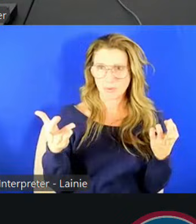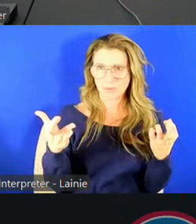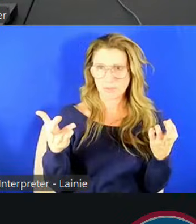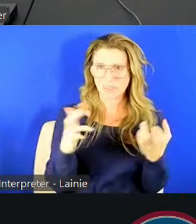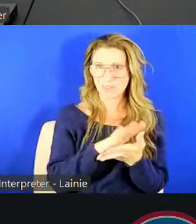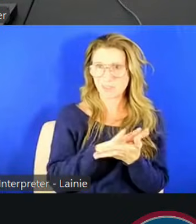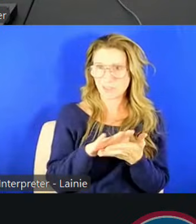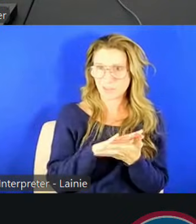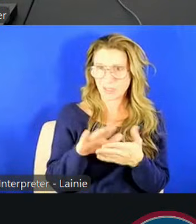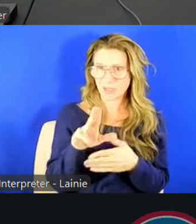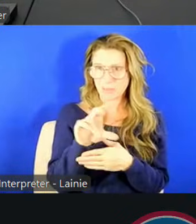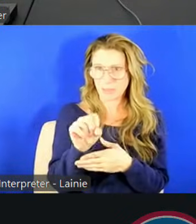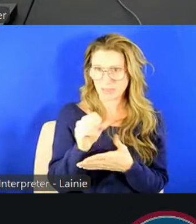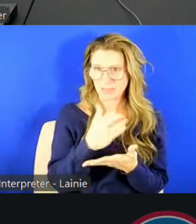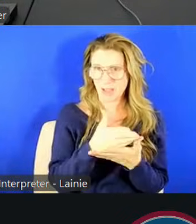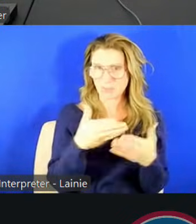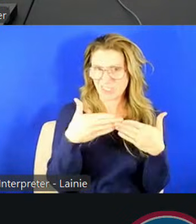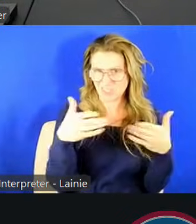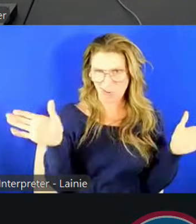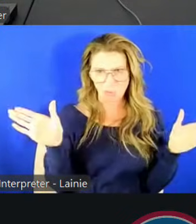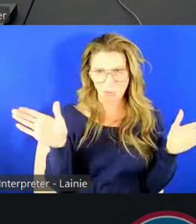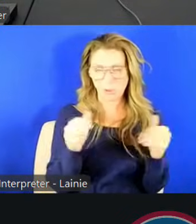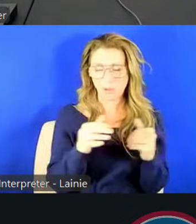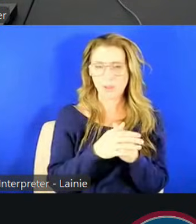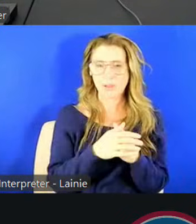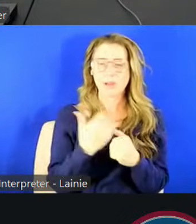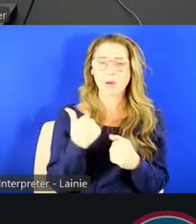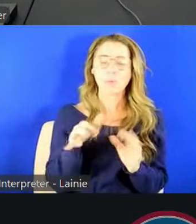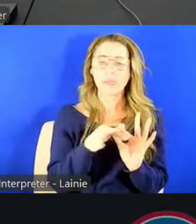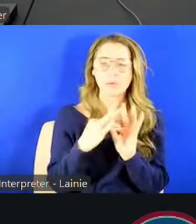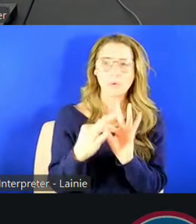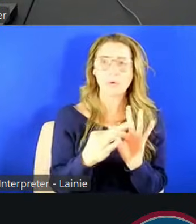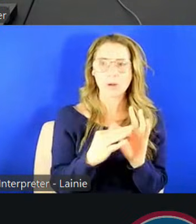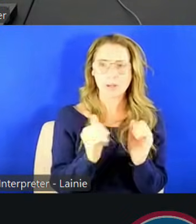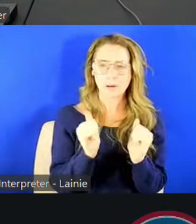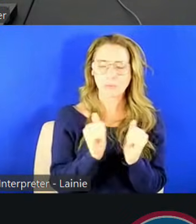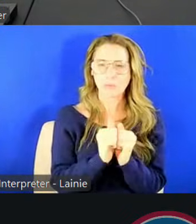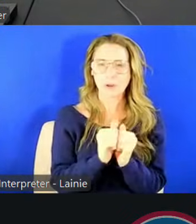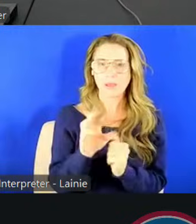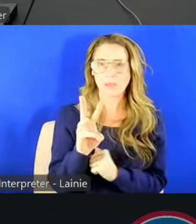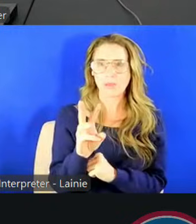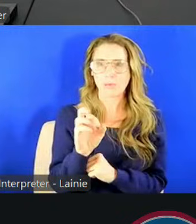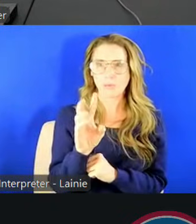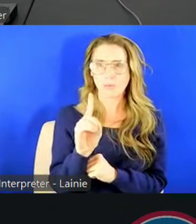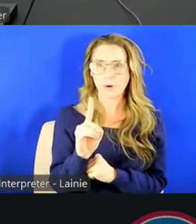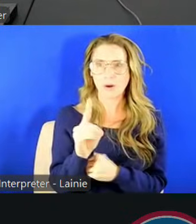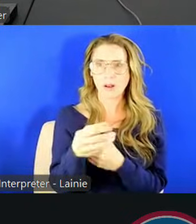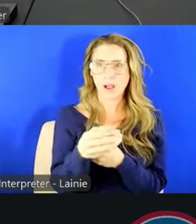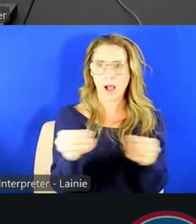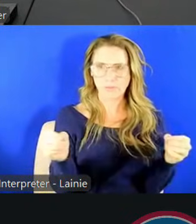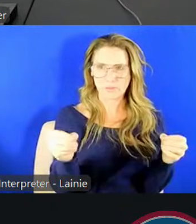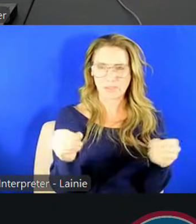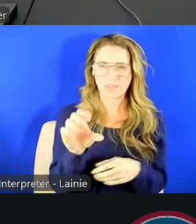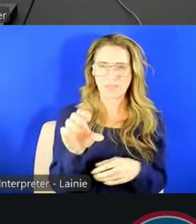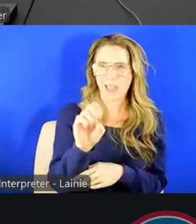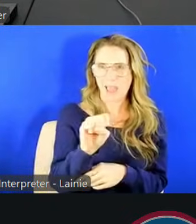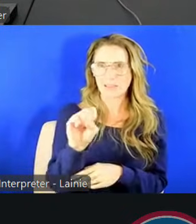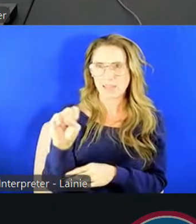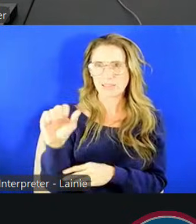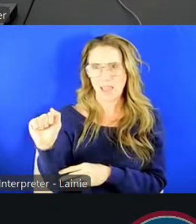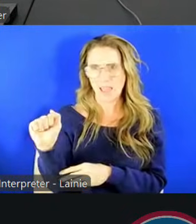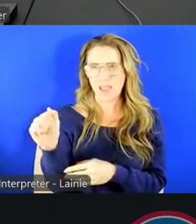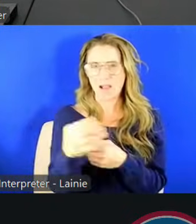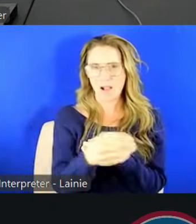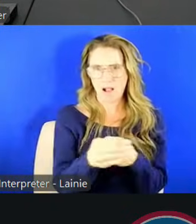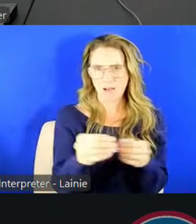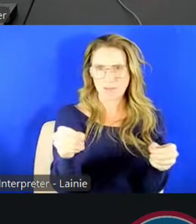at large. We do coordinate with ward offices like SSAs a lot of times, in certain